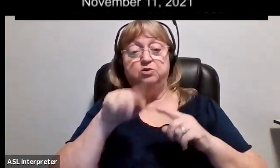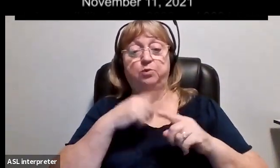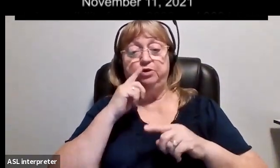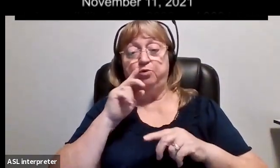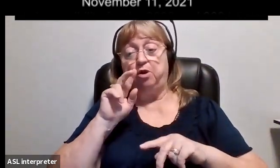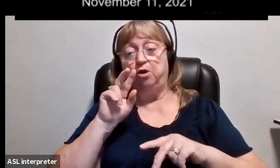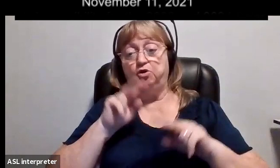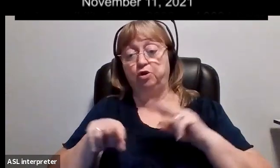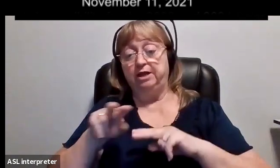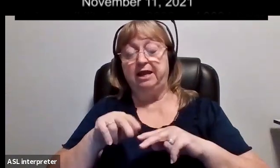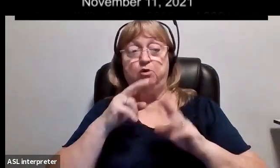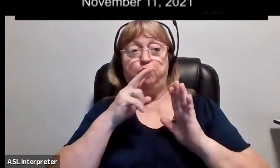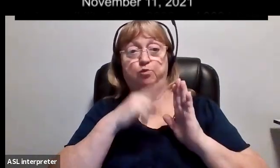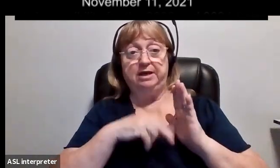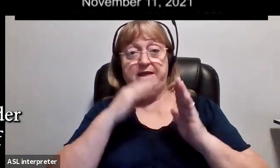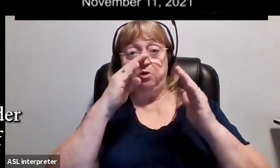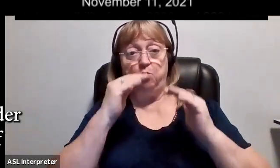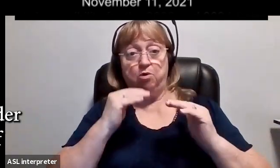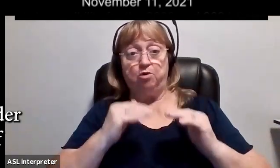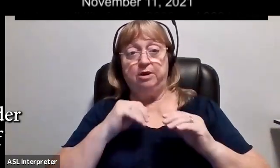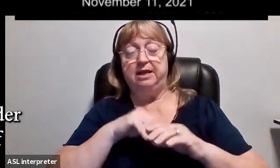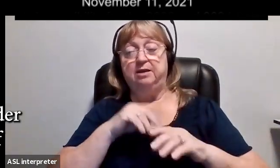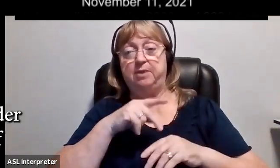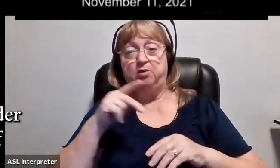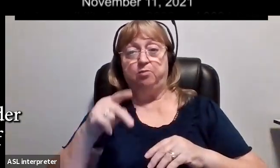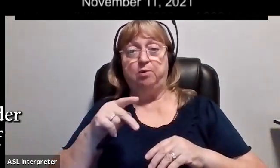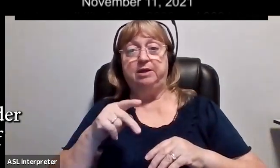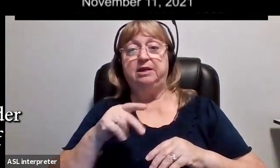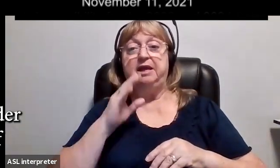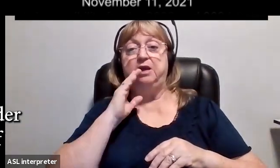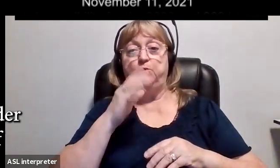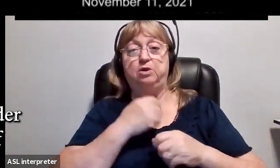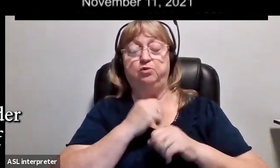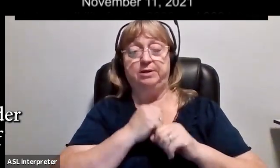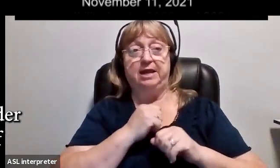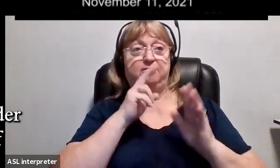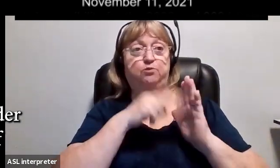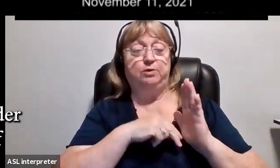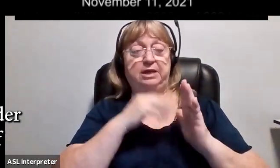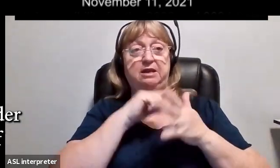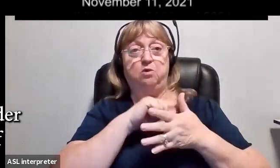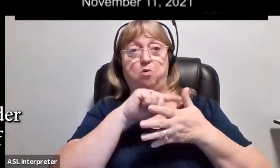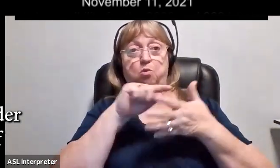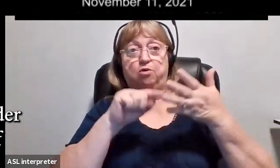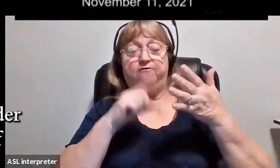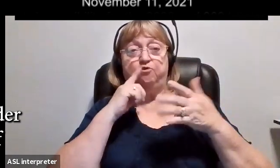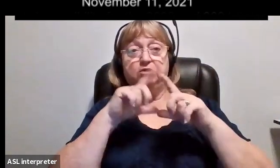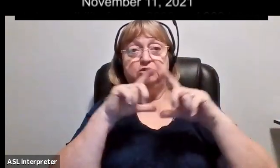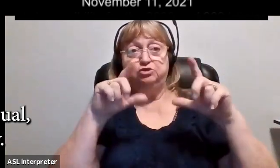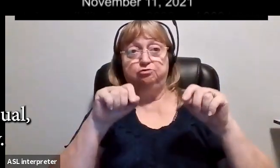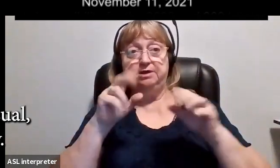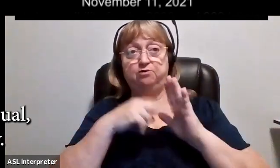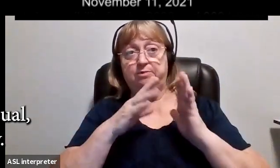at reading order in PowerPoint, or that it will create the reading order for the screen reader in terms